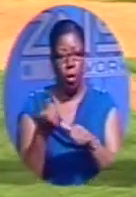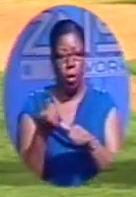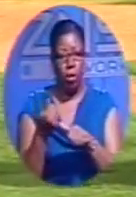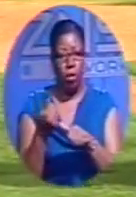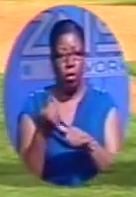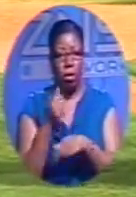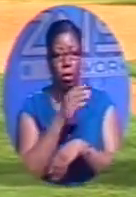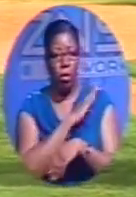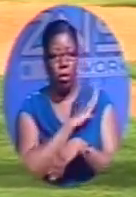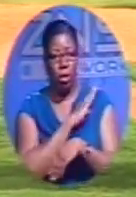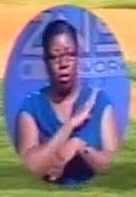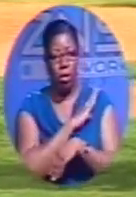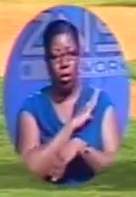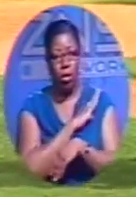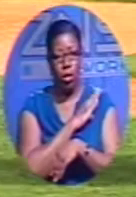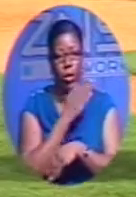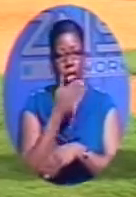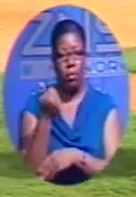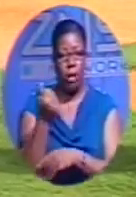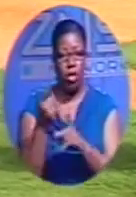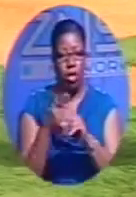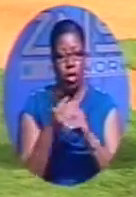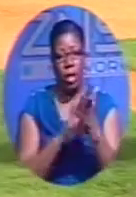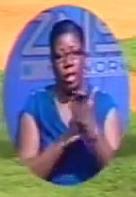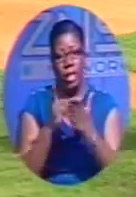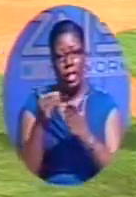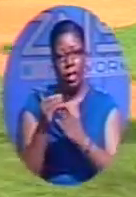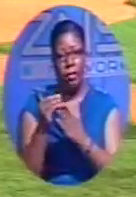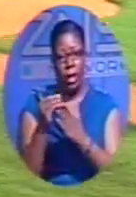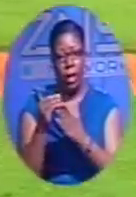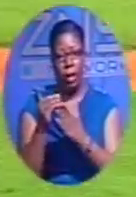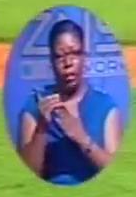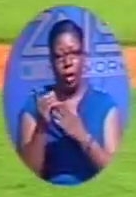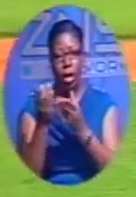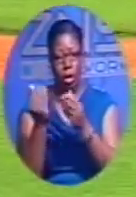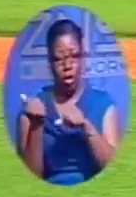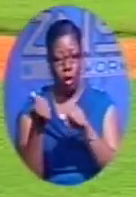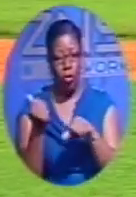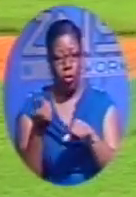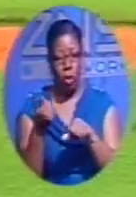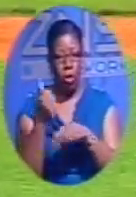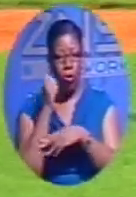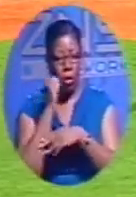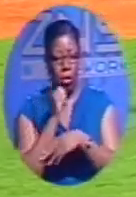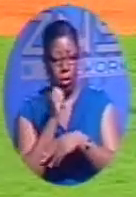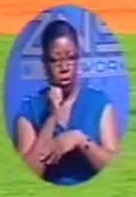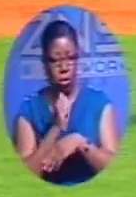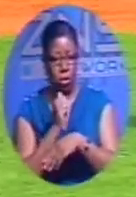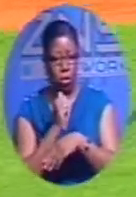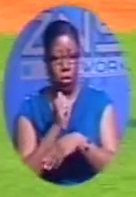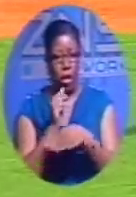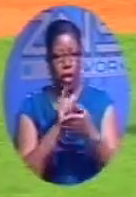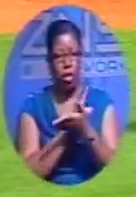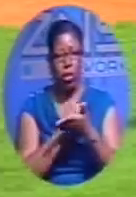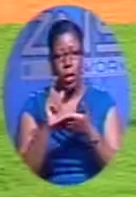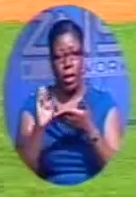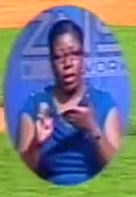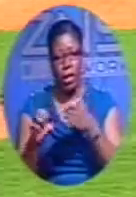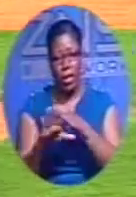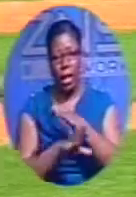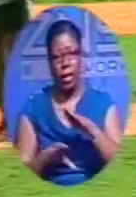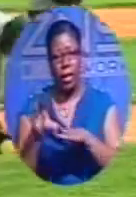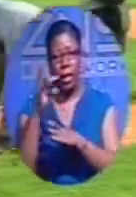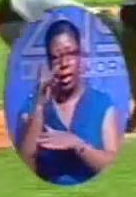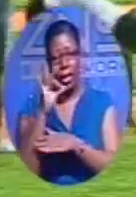all he can to develop softball at the junior level for females. In North Carolina this weekend, he has an under-18